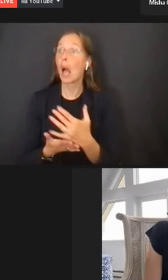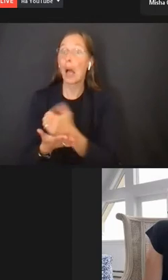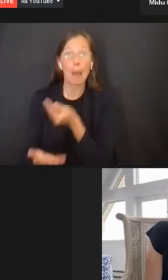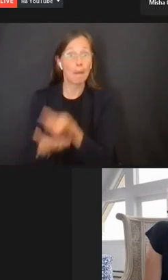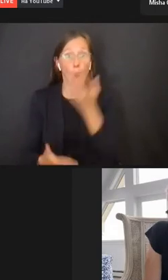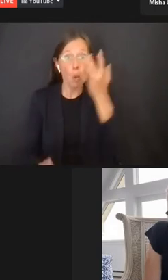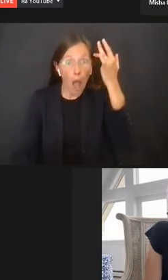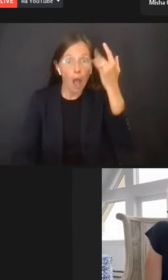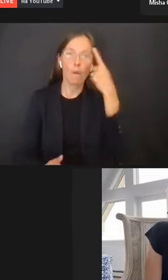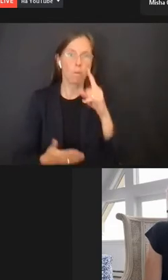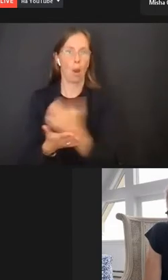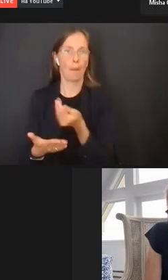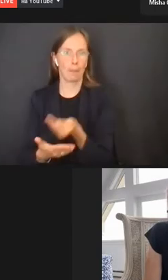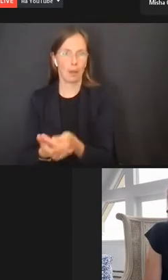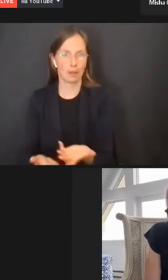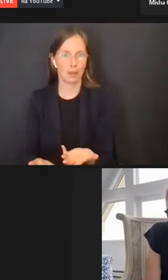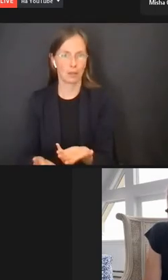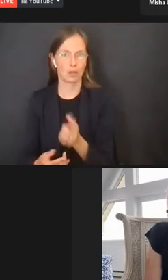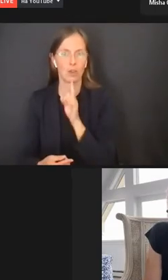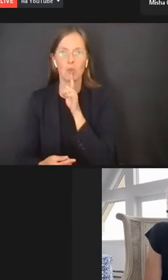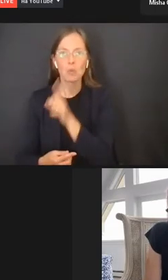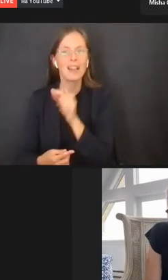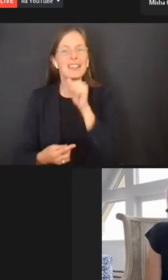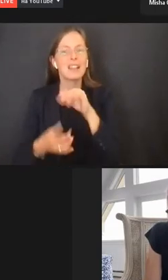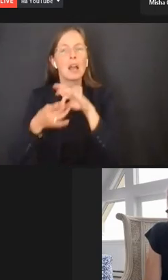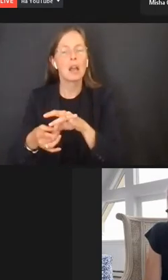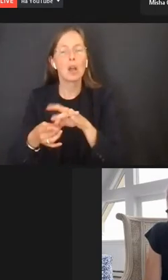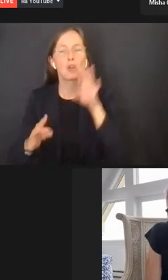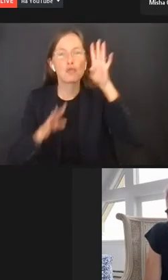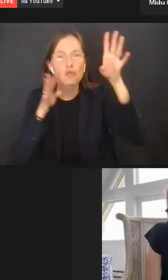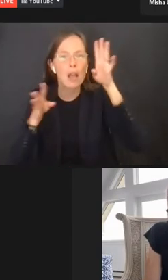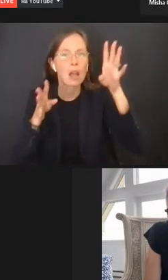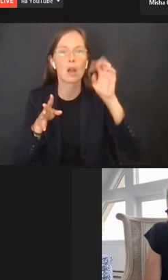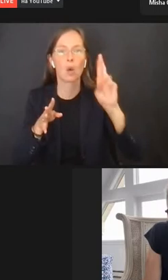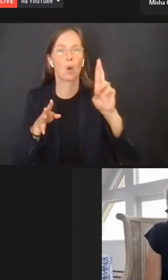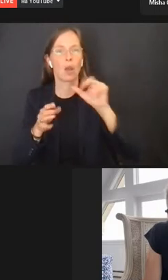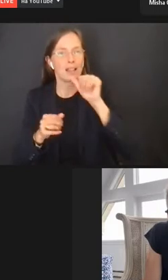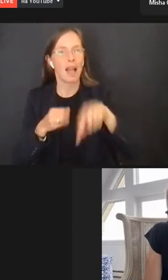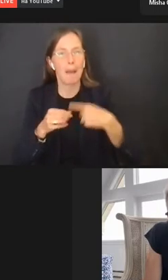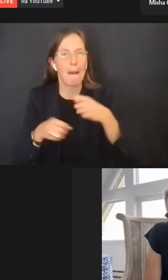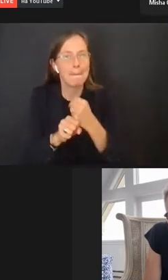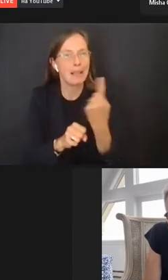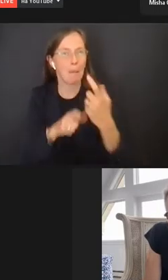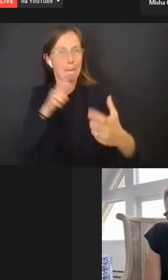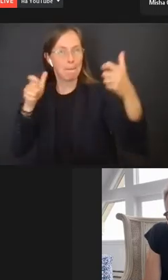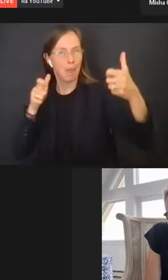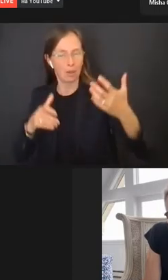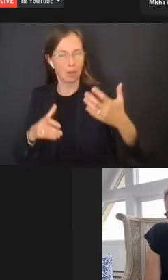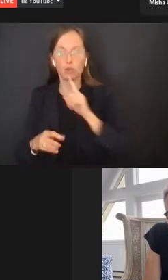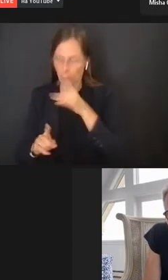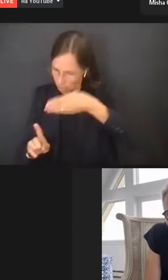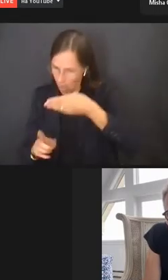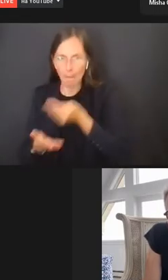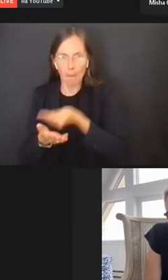making money, when it wasn't really about anything creative or bigger than that. And I think that was a